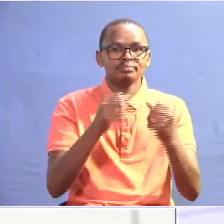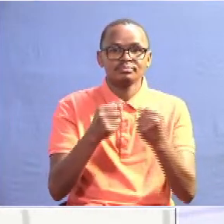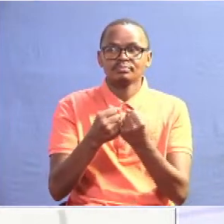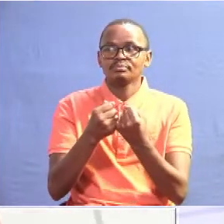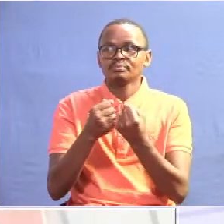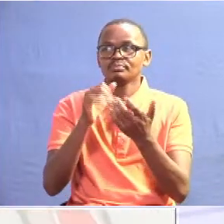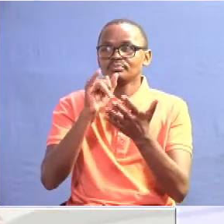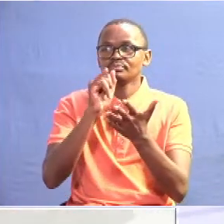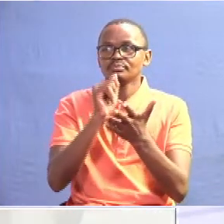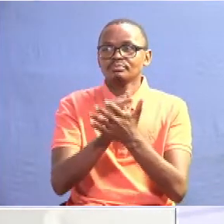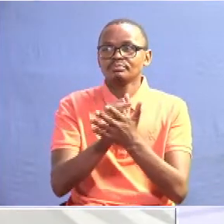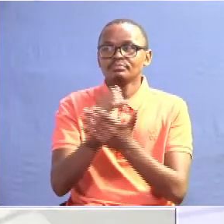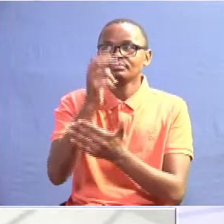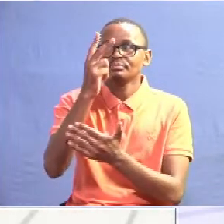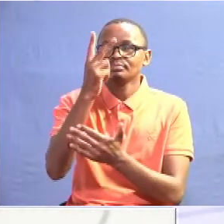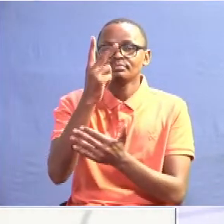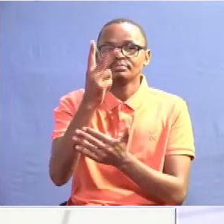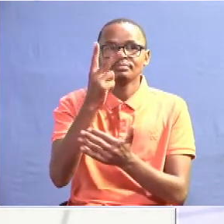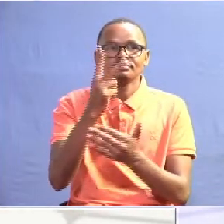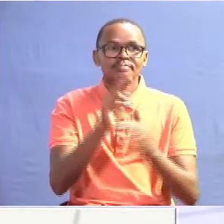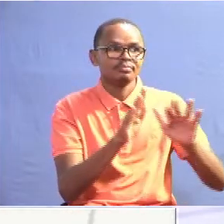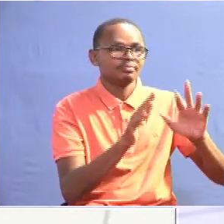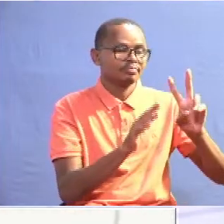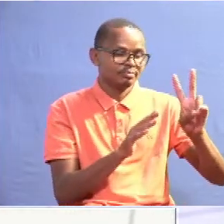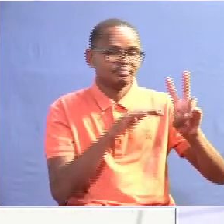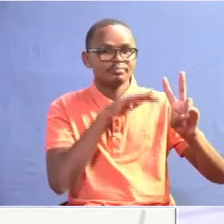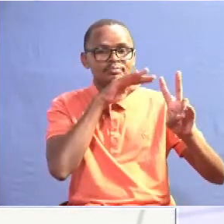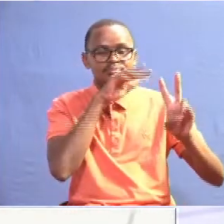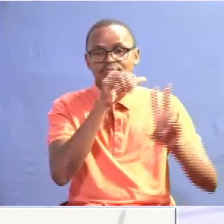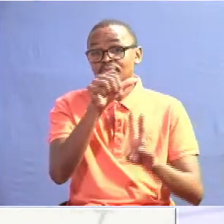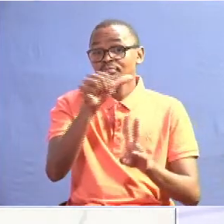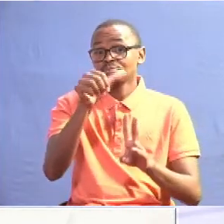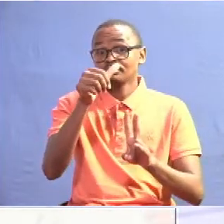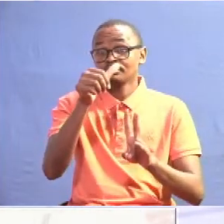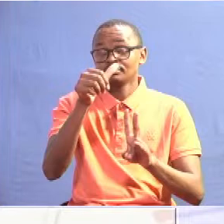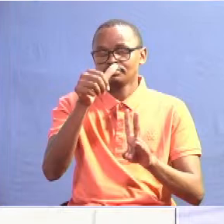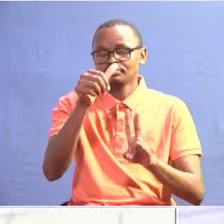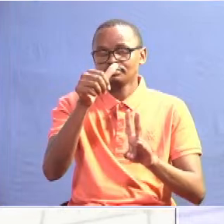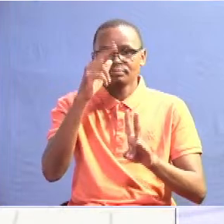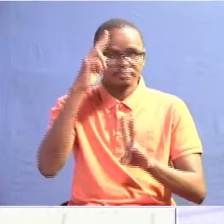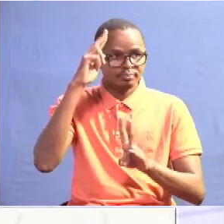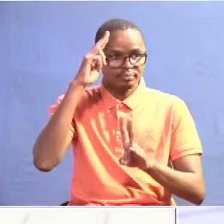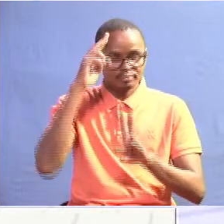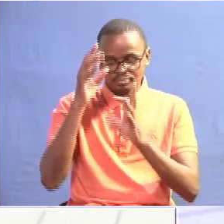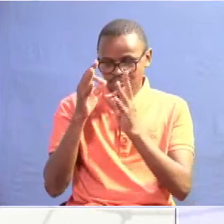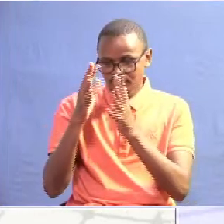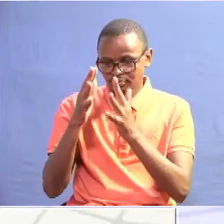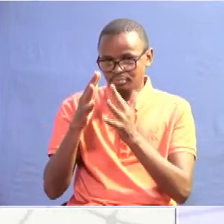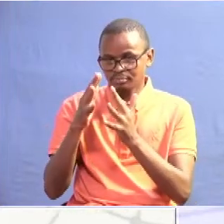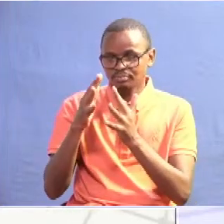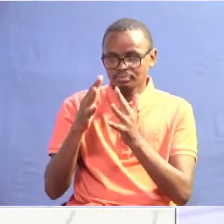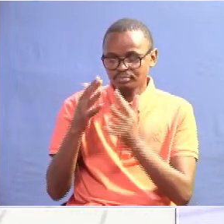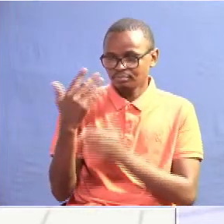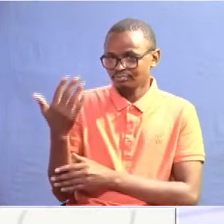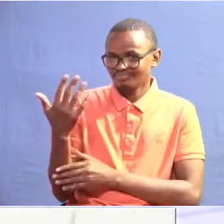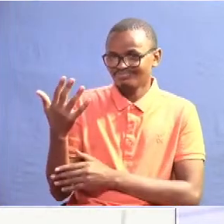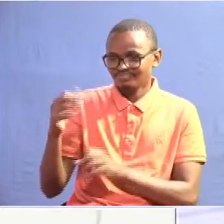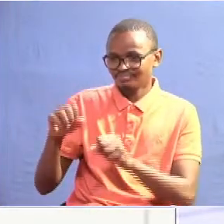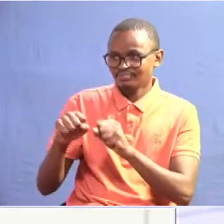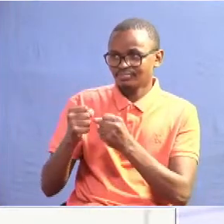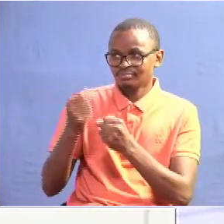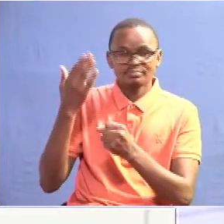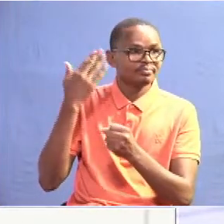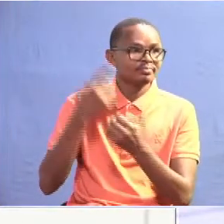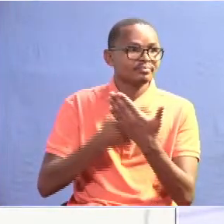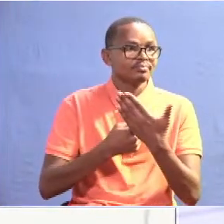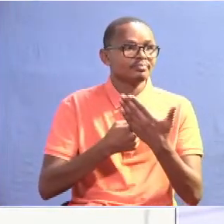that that left two dead while other police officer losing his hand occurred last